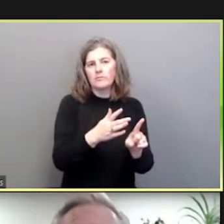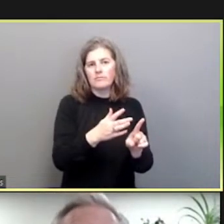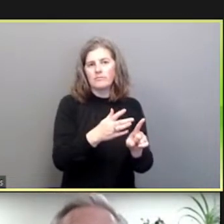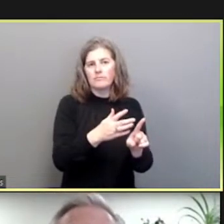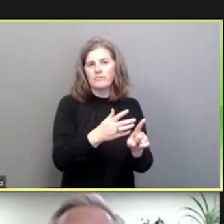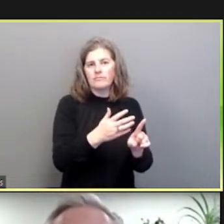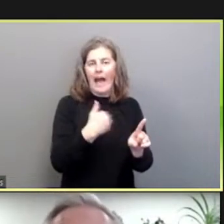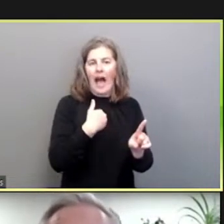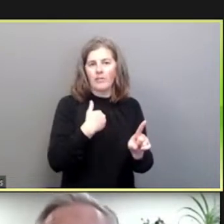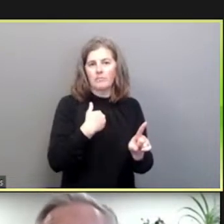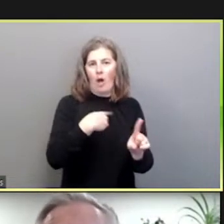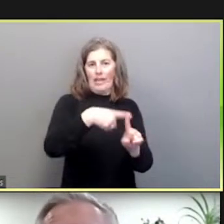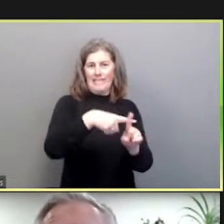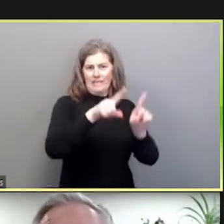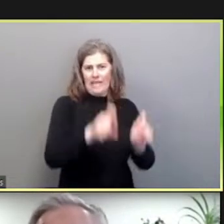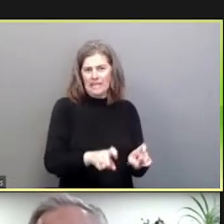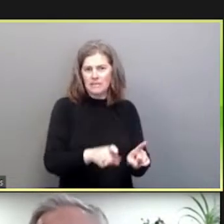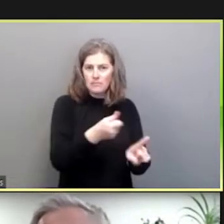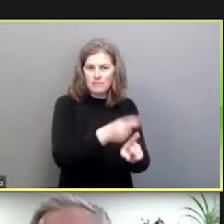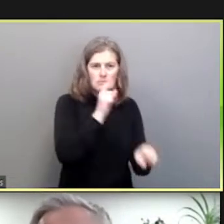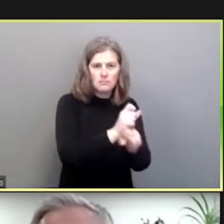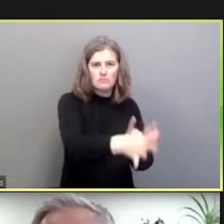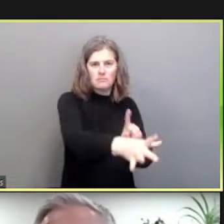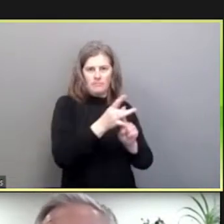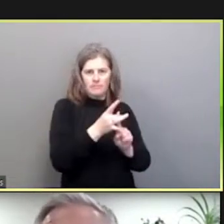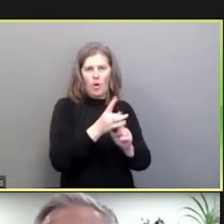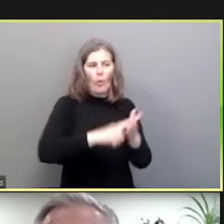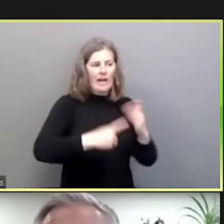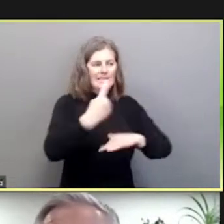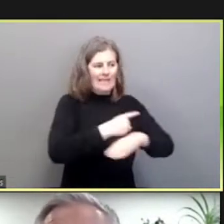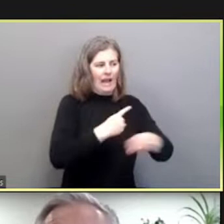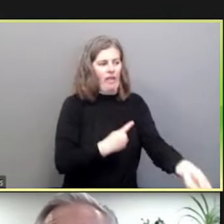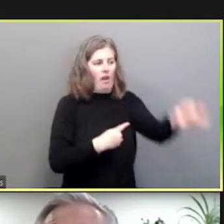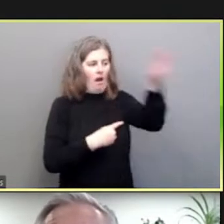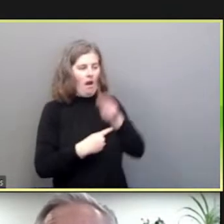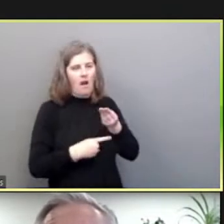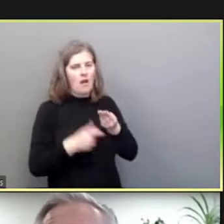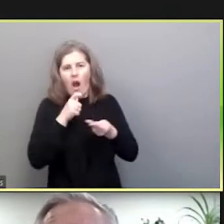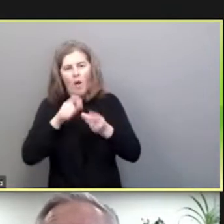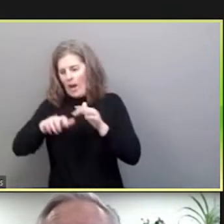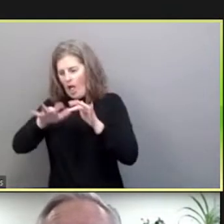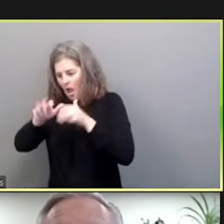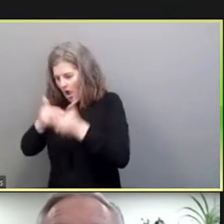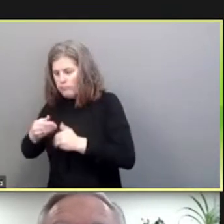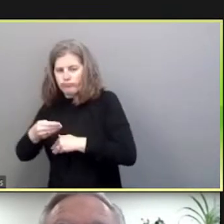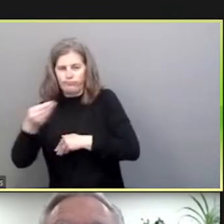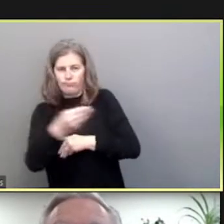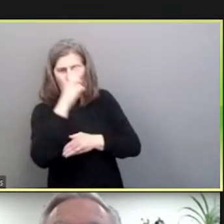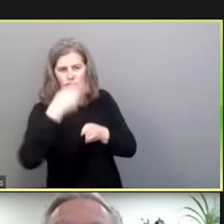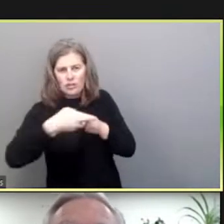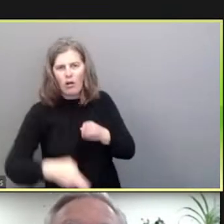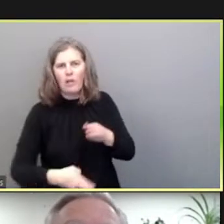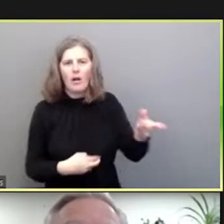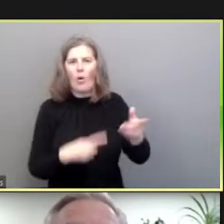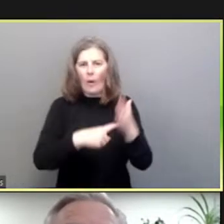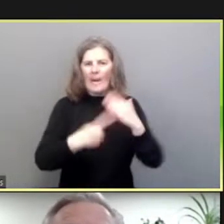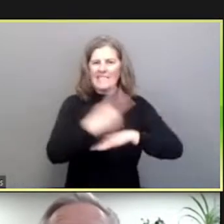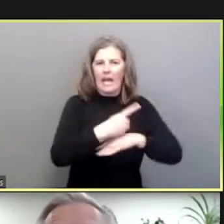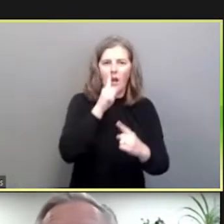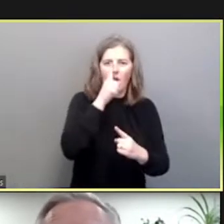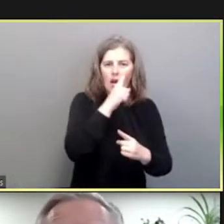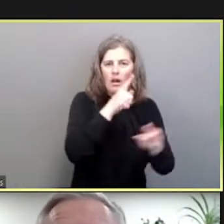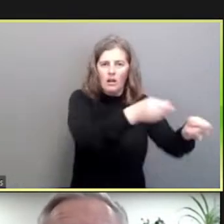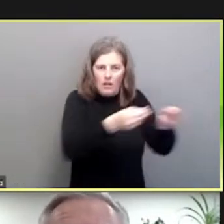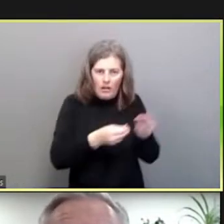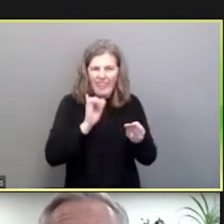test. We go by the date that their specimen was turned in, not when the result comes back. And so you can see, we go all the way back